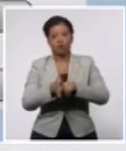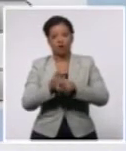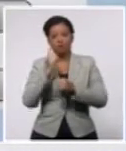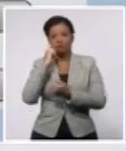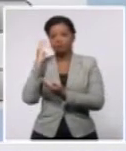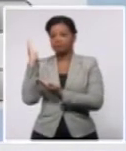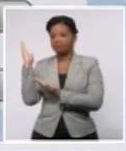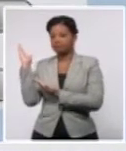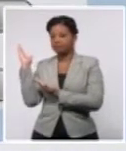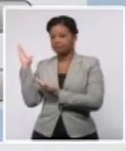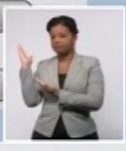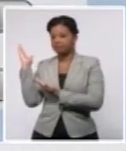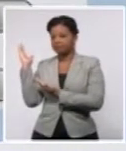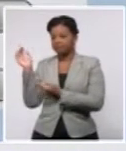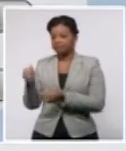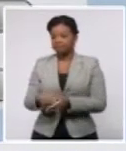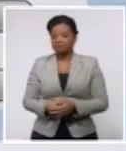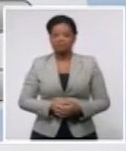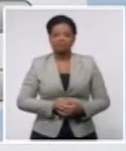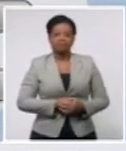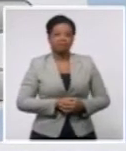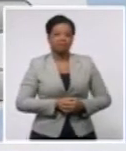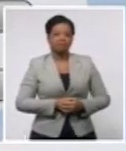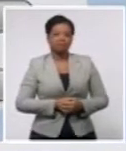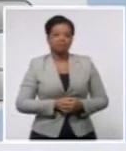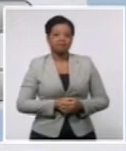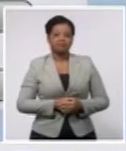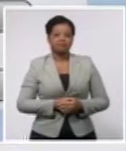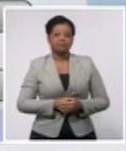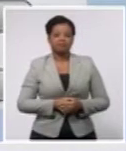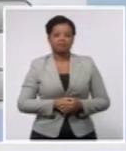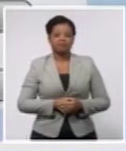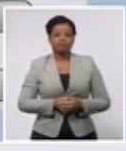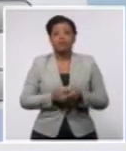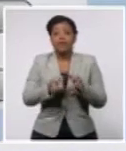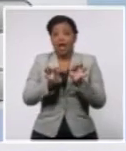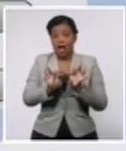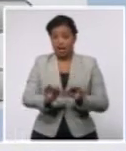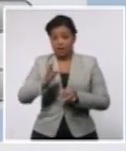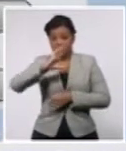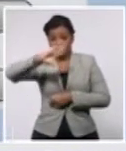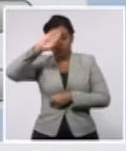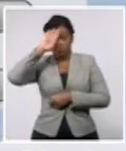for SARS-CoV-2 and COVID-19.